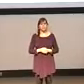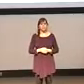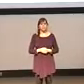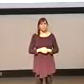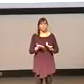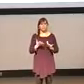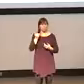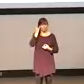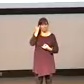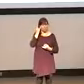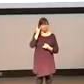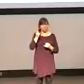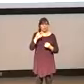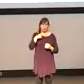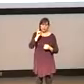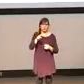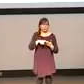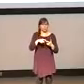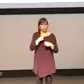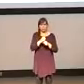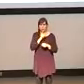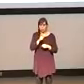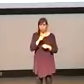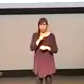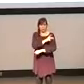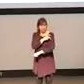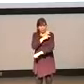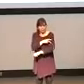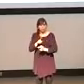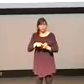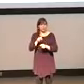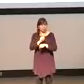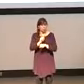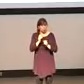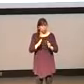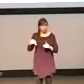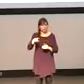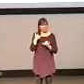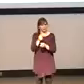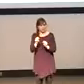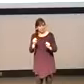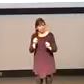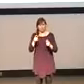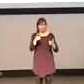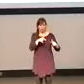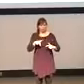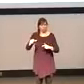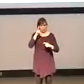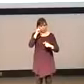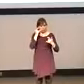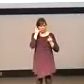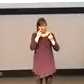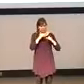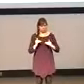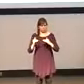And our principles will be, we still need to make sure that patients and employees are safe, and we need to balance those needs. The